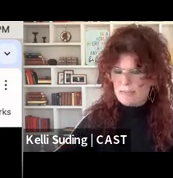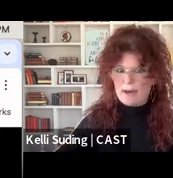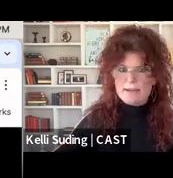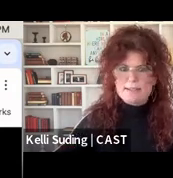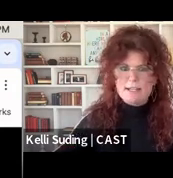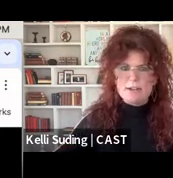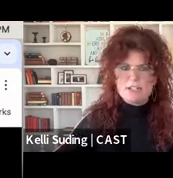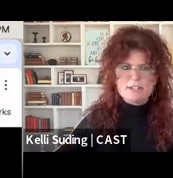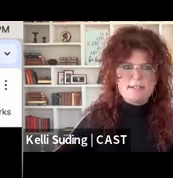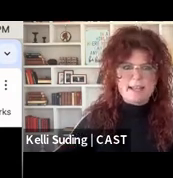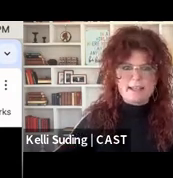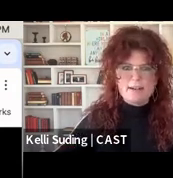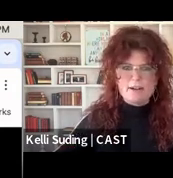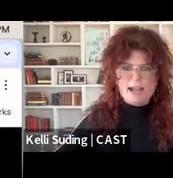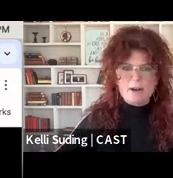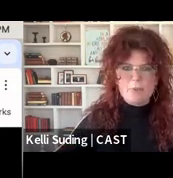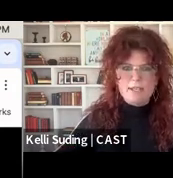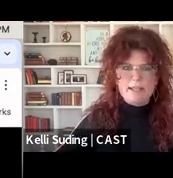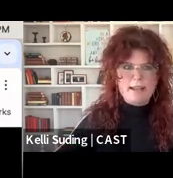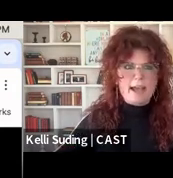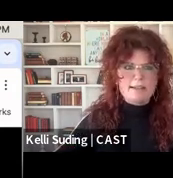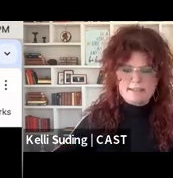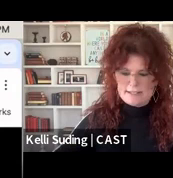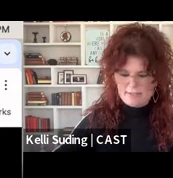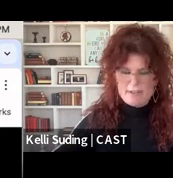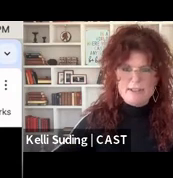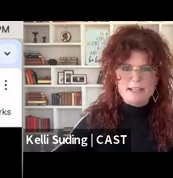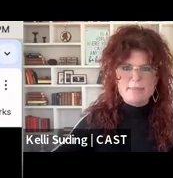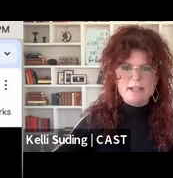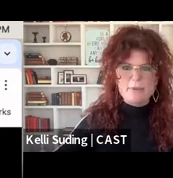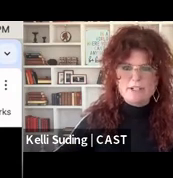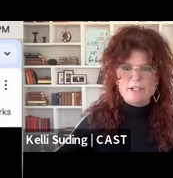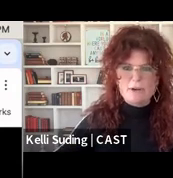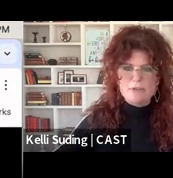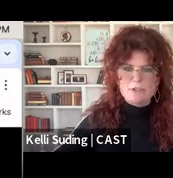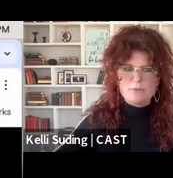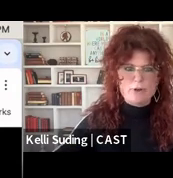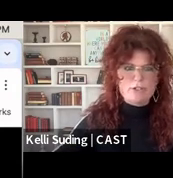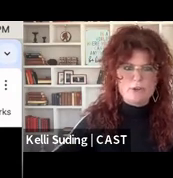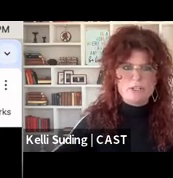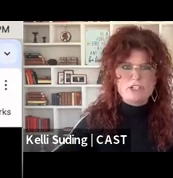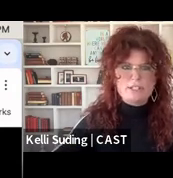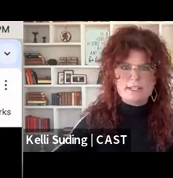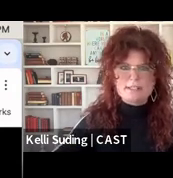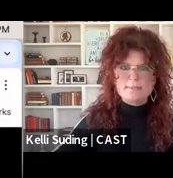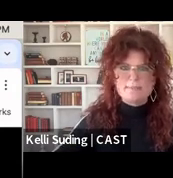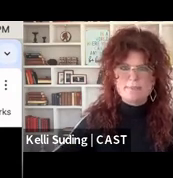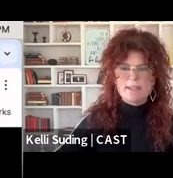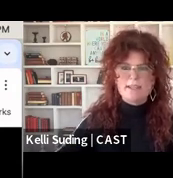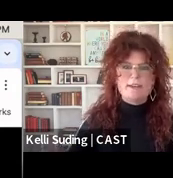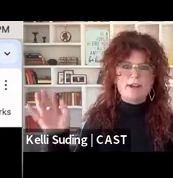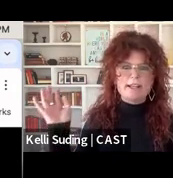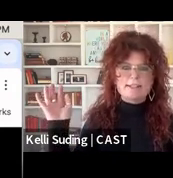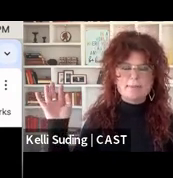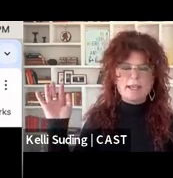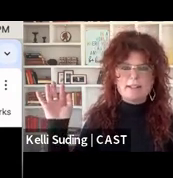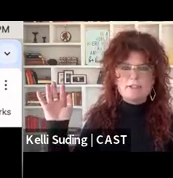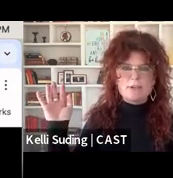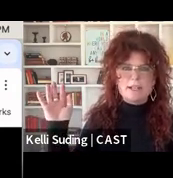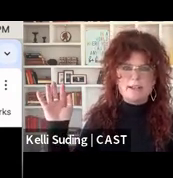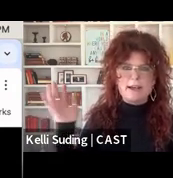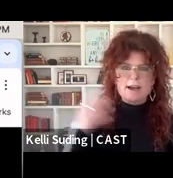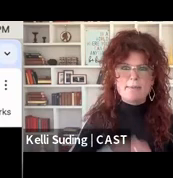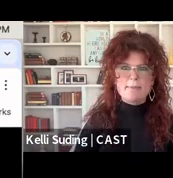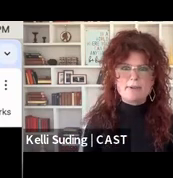into the chat box here in just a second on how we can access everything that I'm getting ready to go to first. So logistics. Friends, I'm